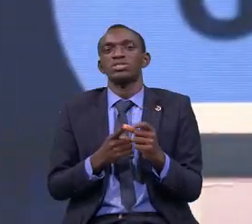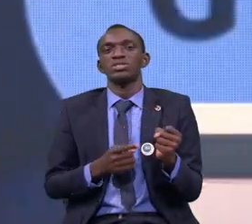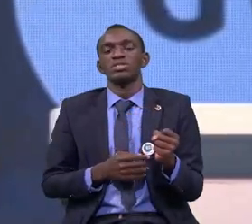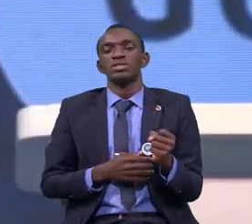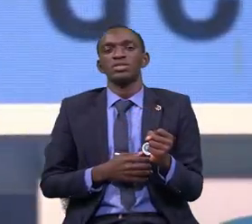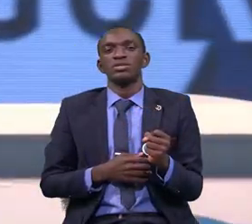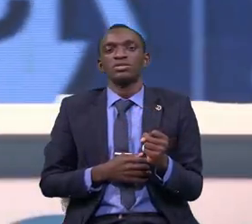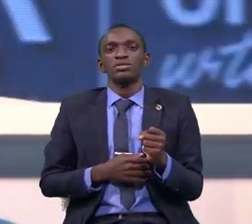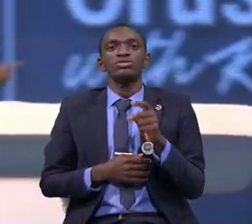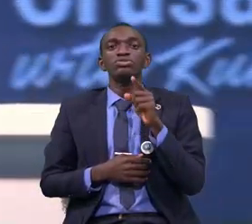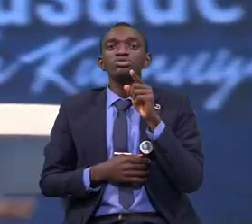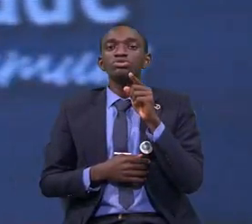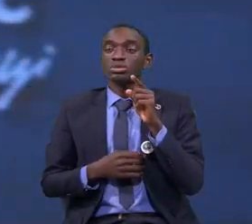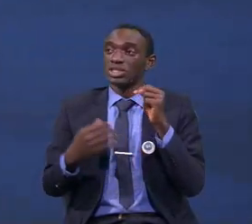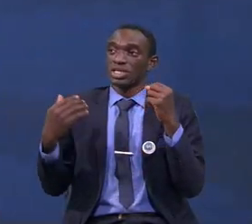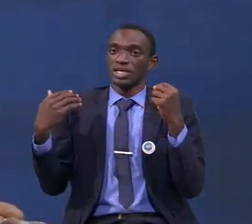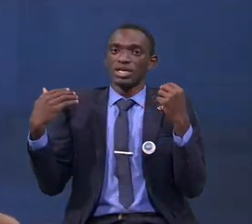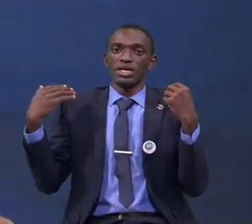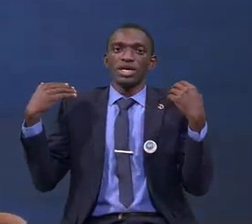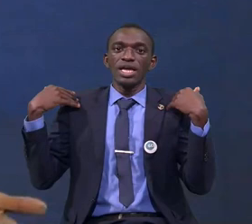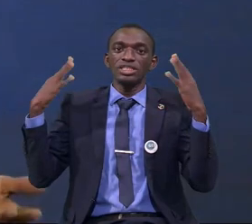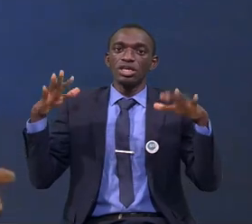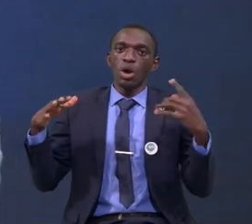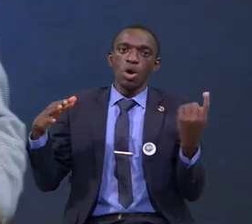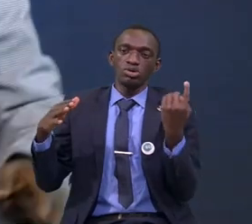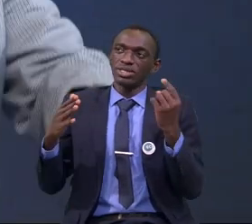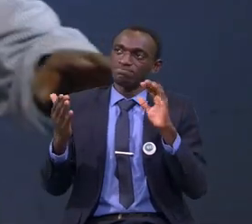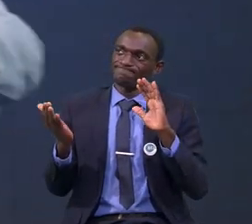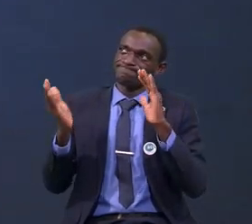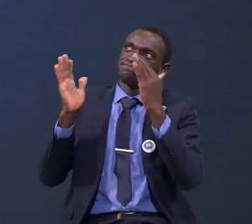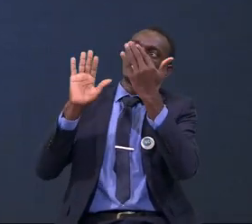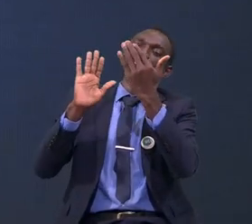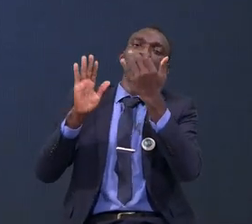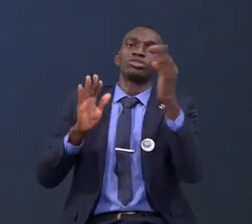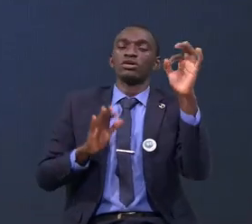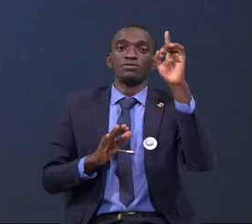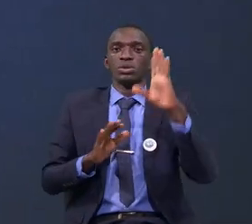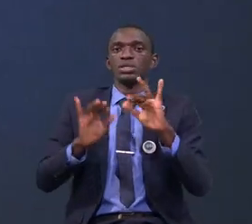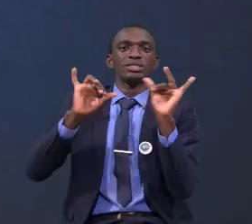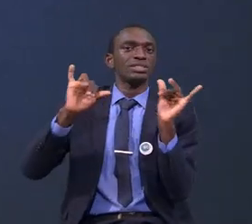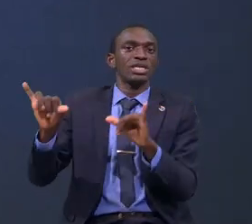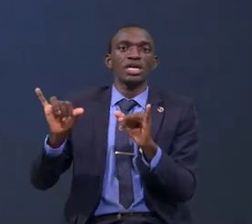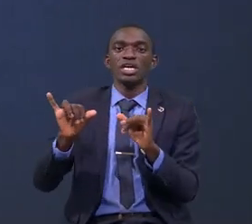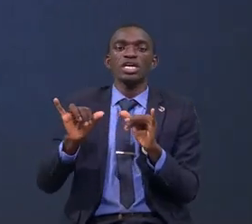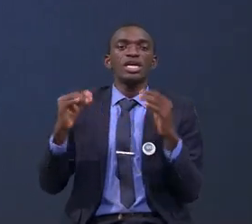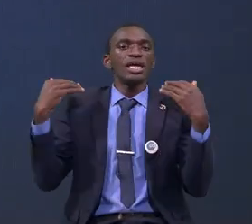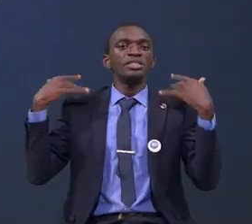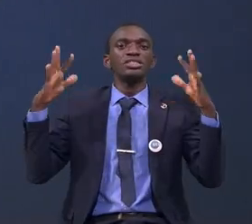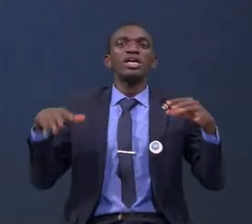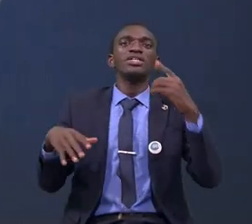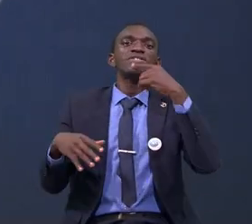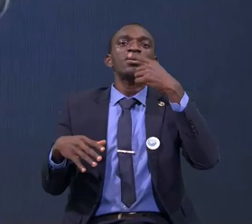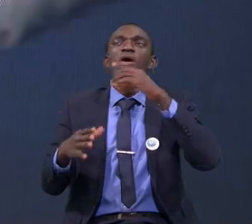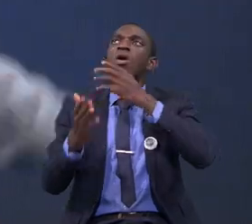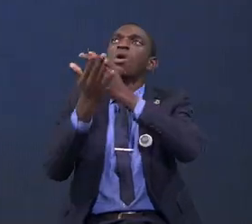They always count themselves in the presence of God. All they say is holy, holy, holy.